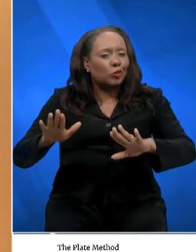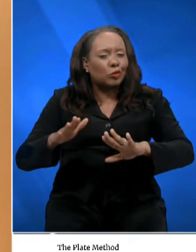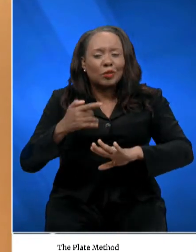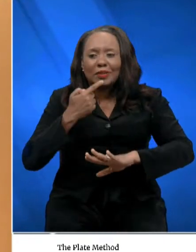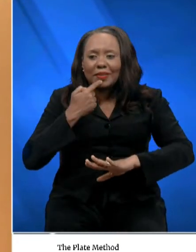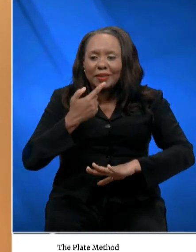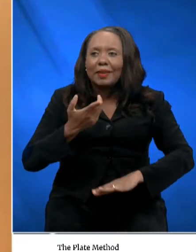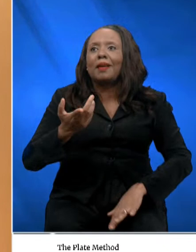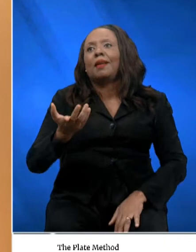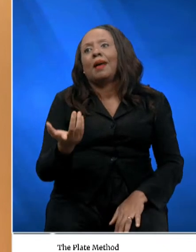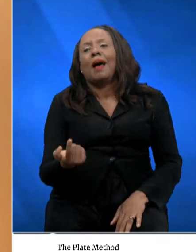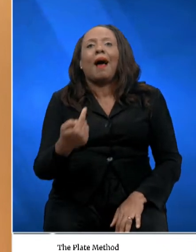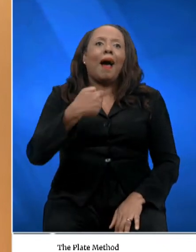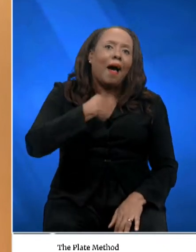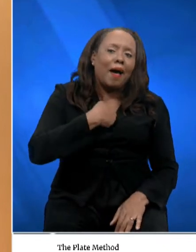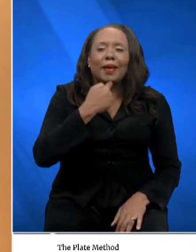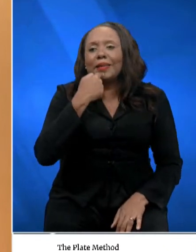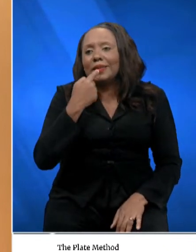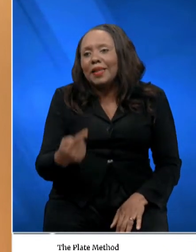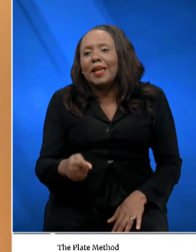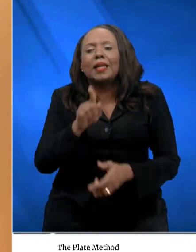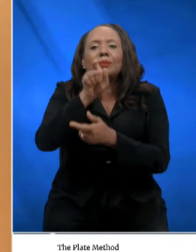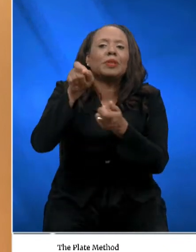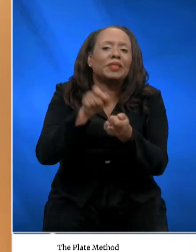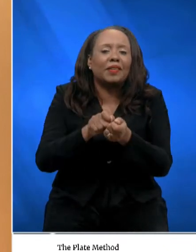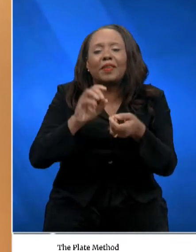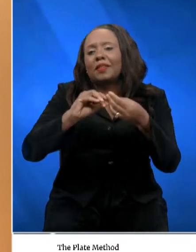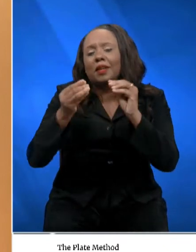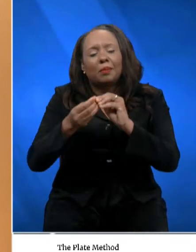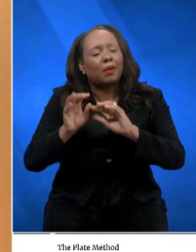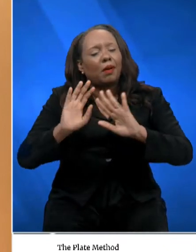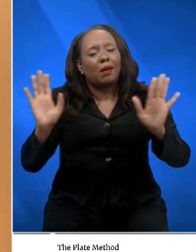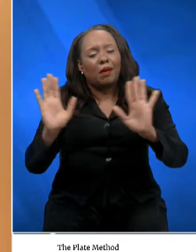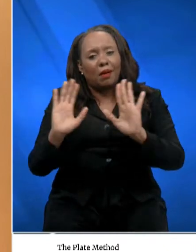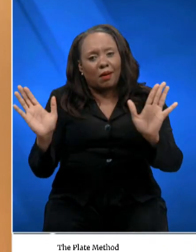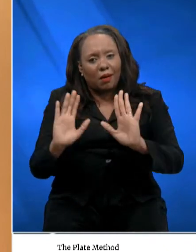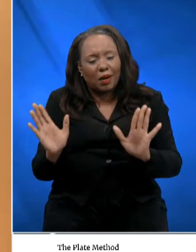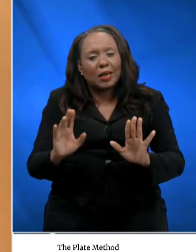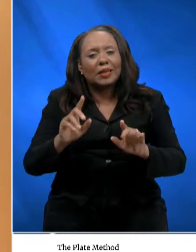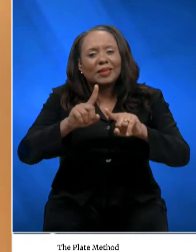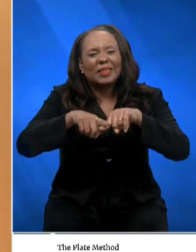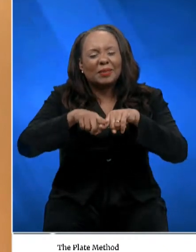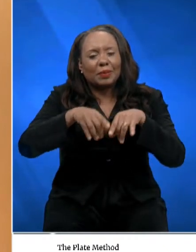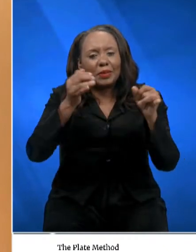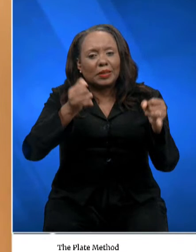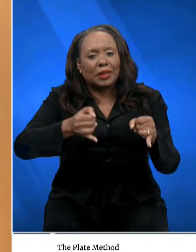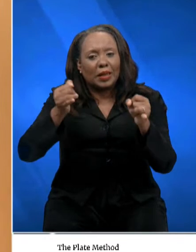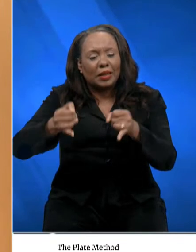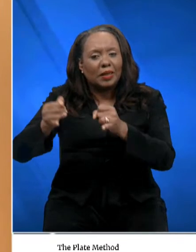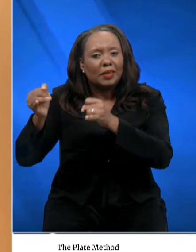that does change and it varies person to person in terms of what you're eating.